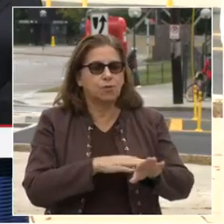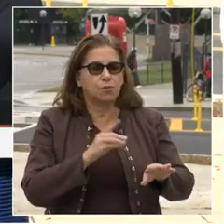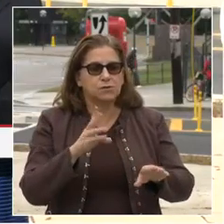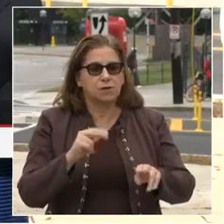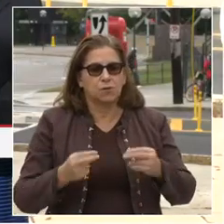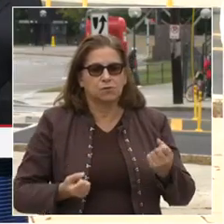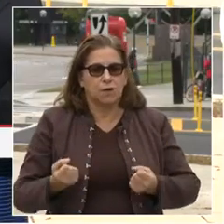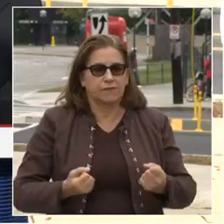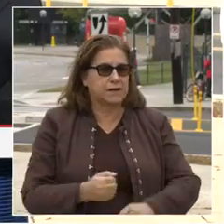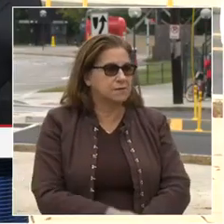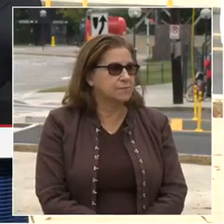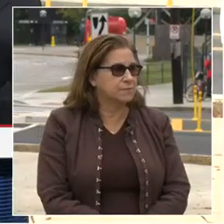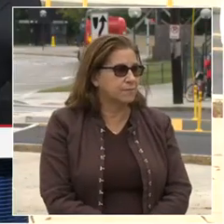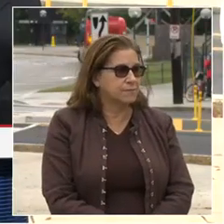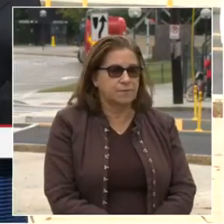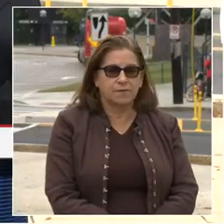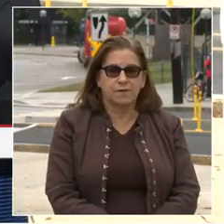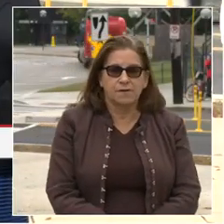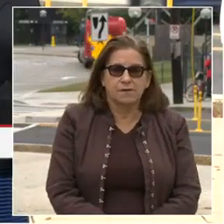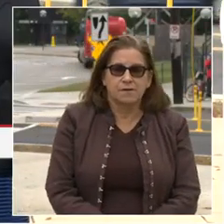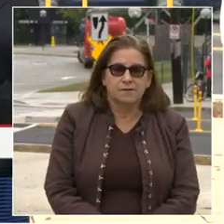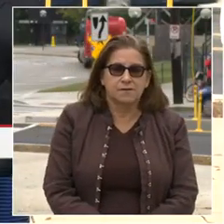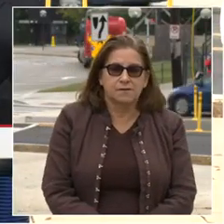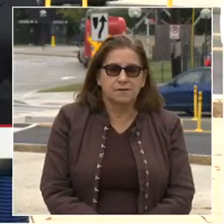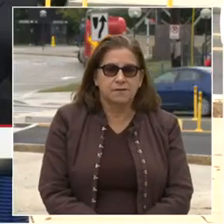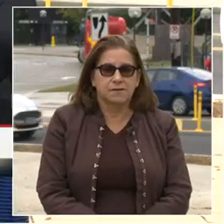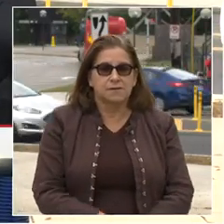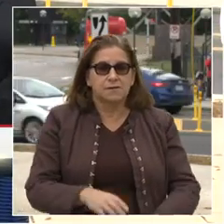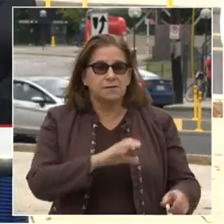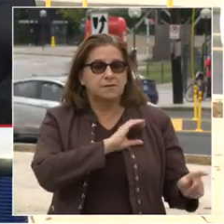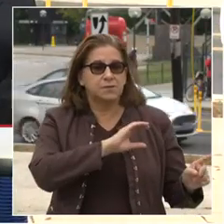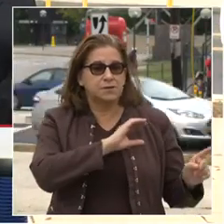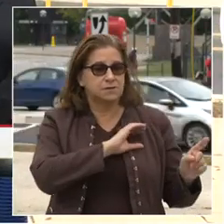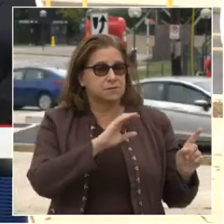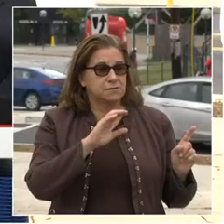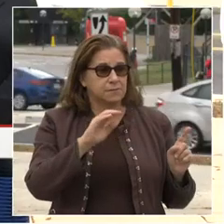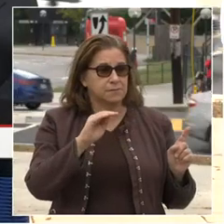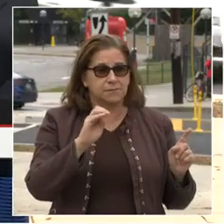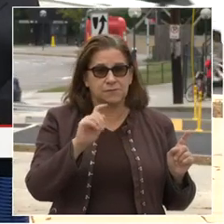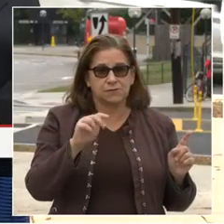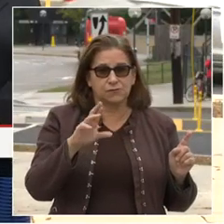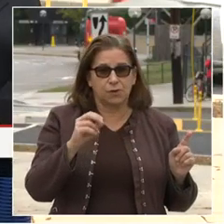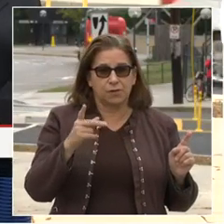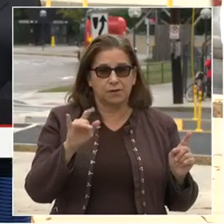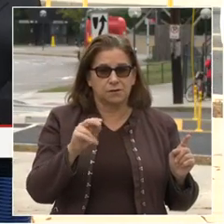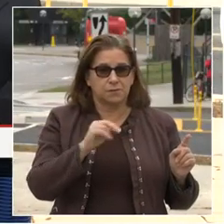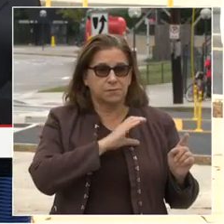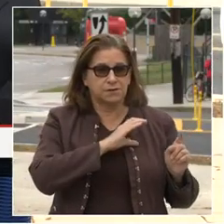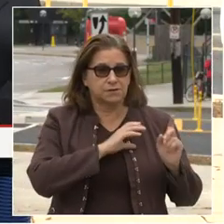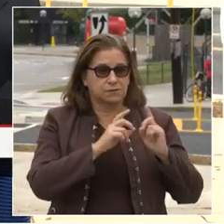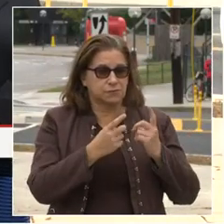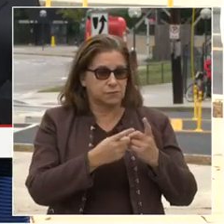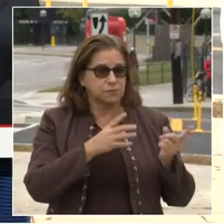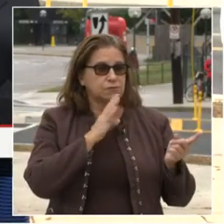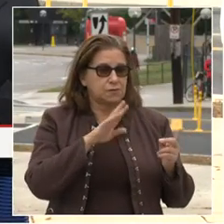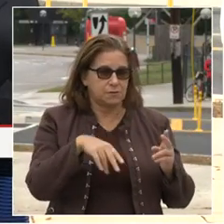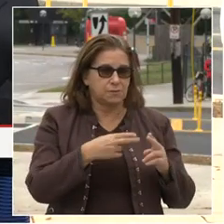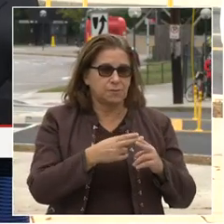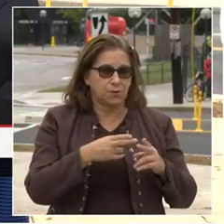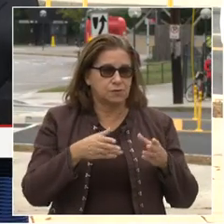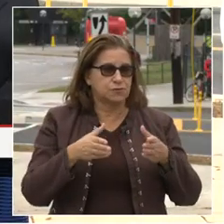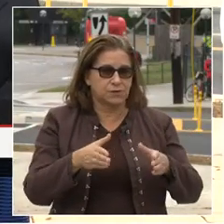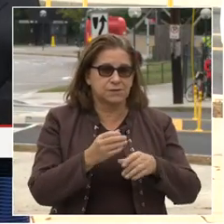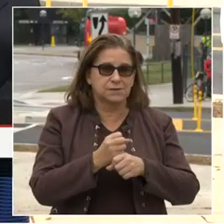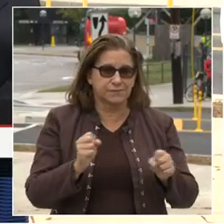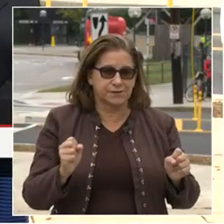comes to MPD, of course, they have jurisdiction for traffic safety. I don't have to remind you, we've been